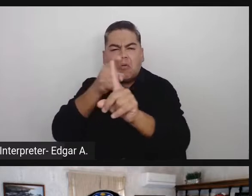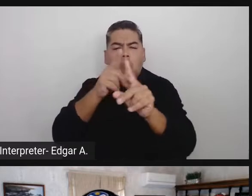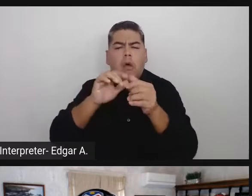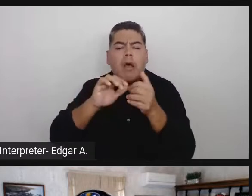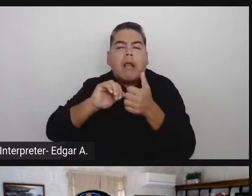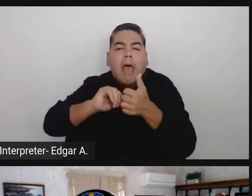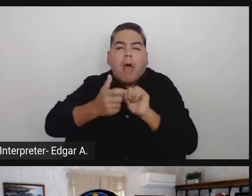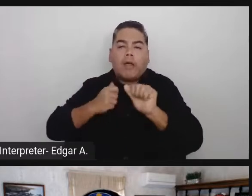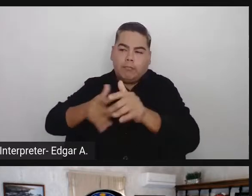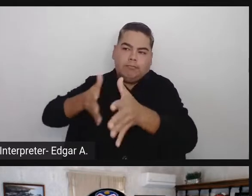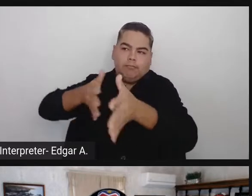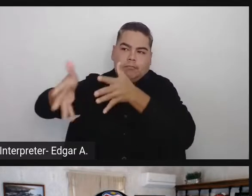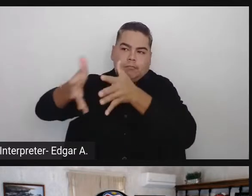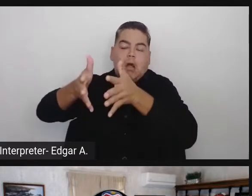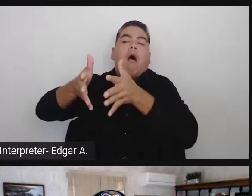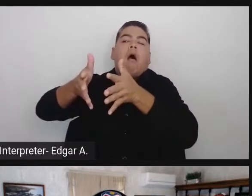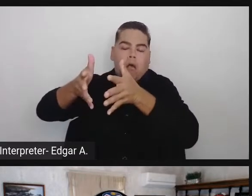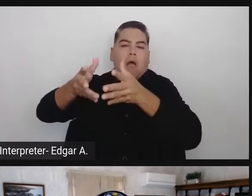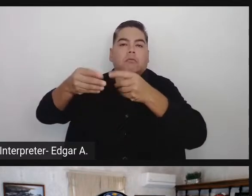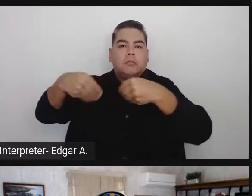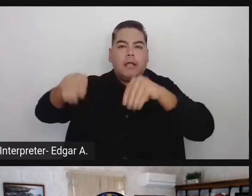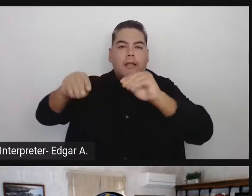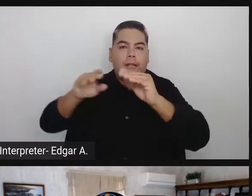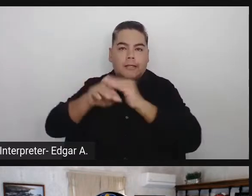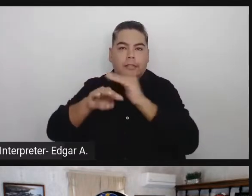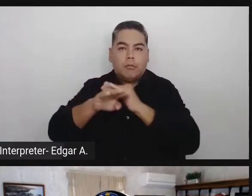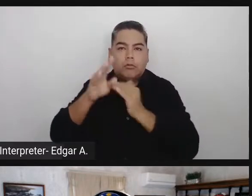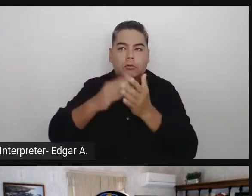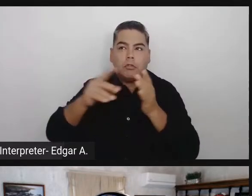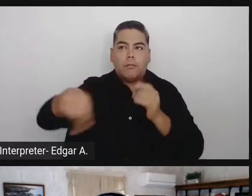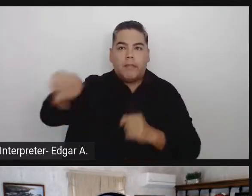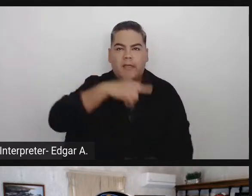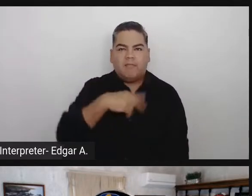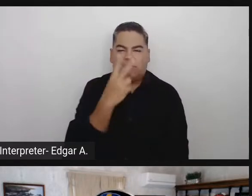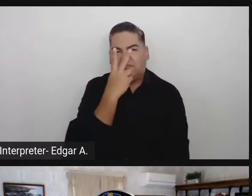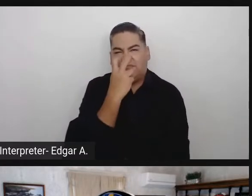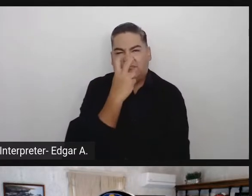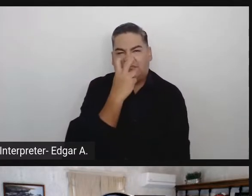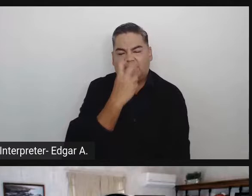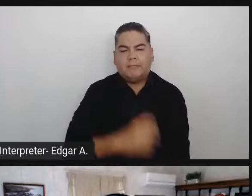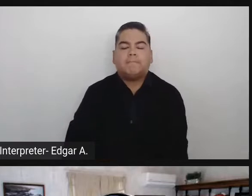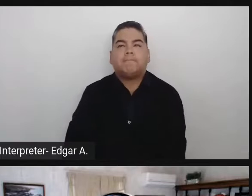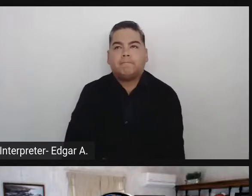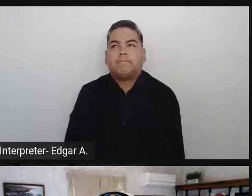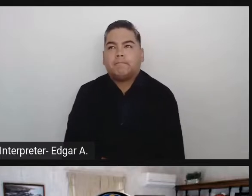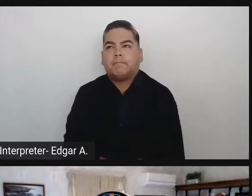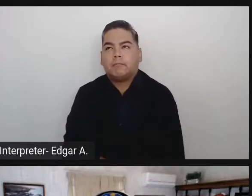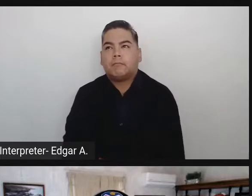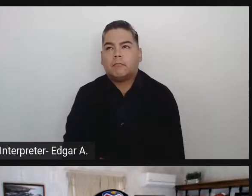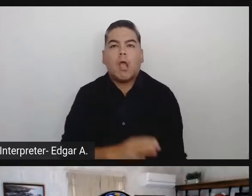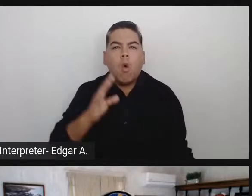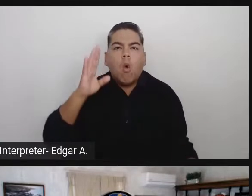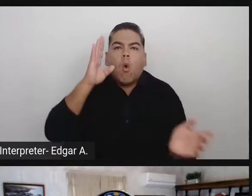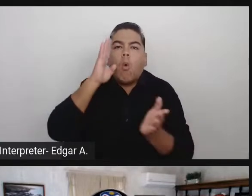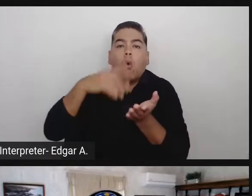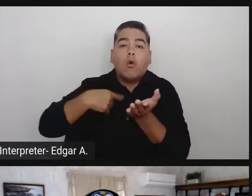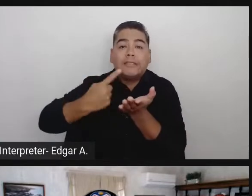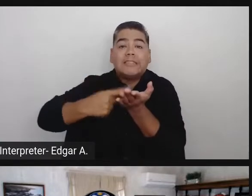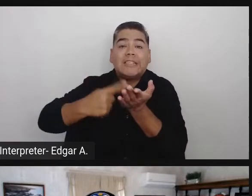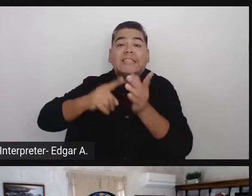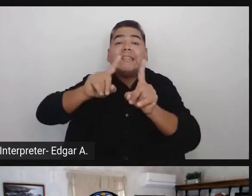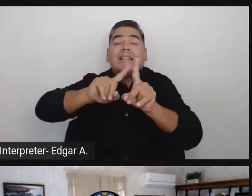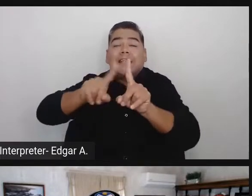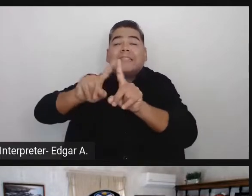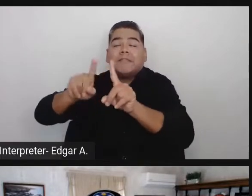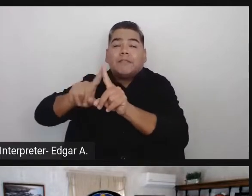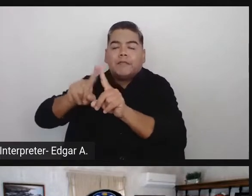selling accessibility to skeptical clients. And we're going to unpack a lot of different approaches and sales tactics,